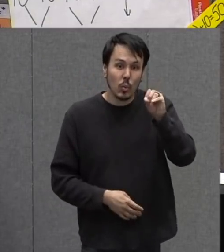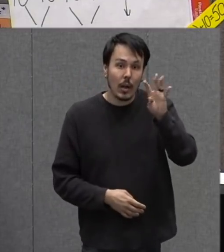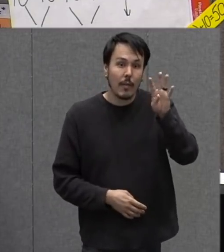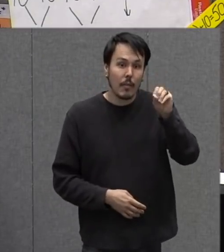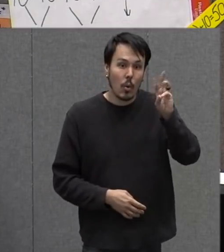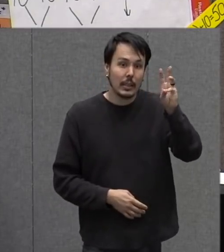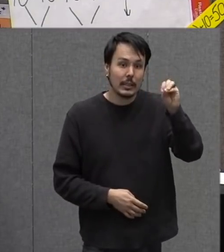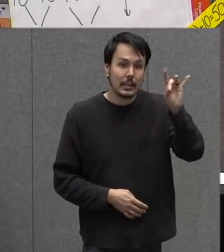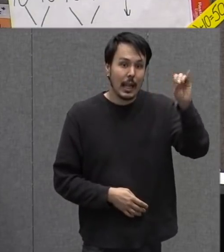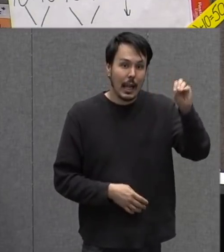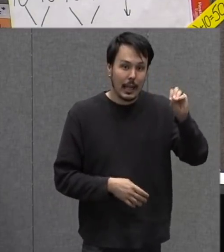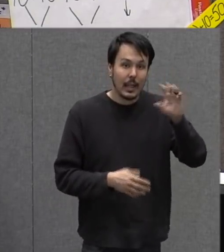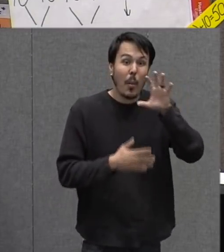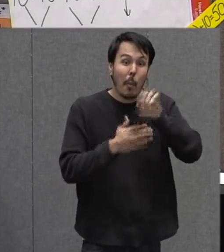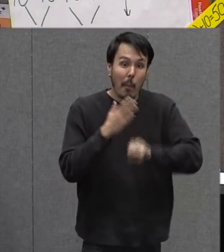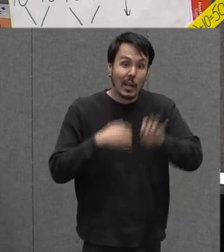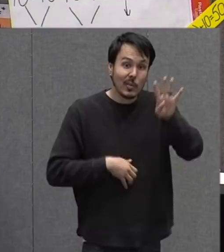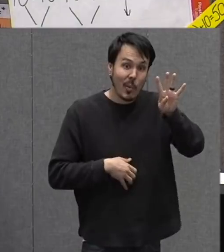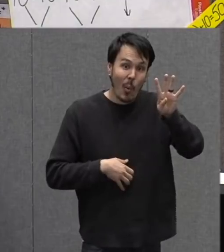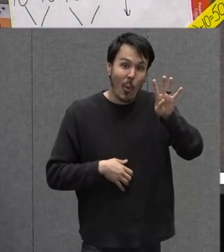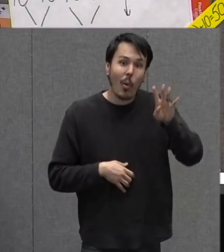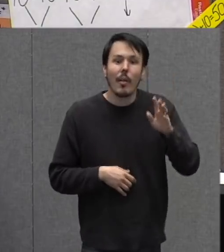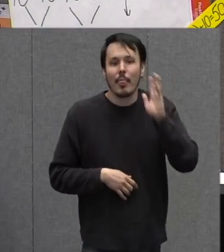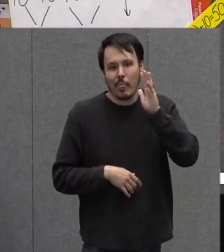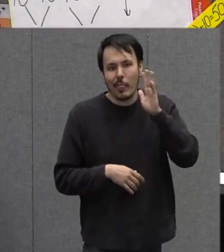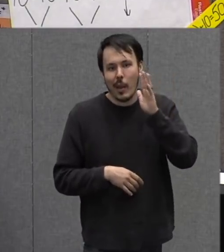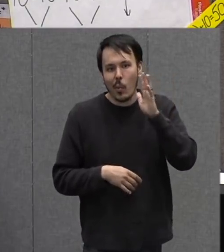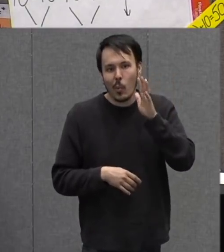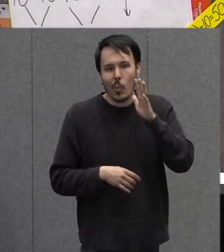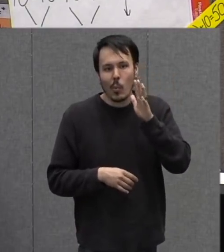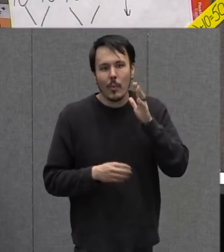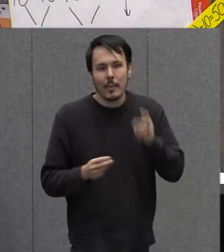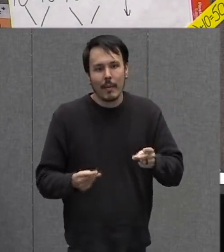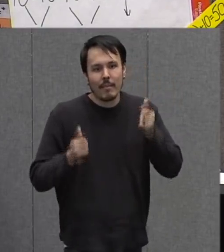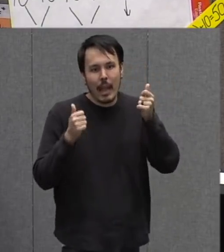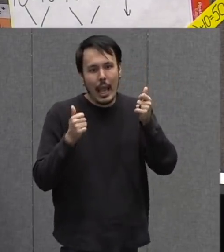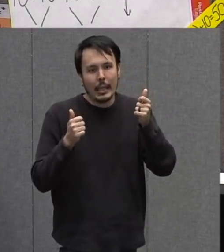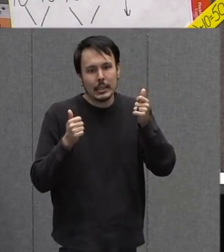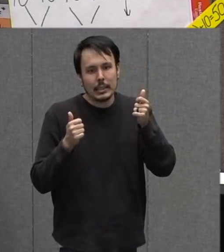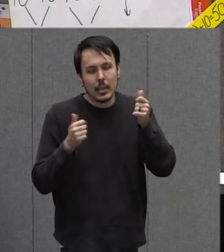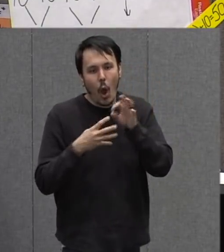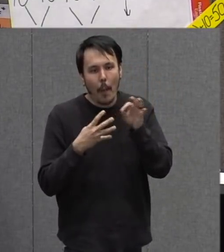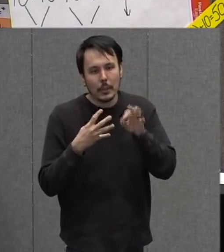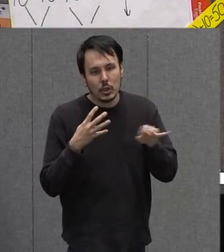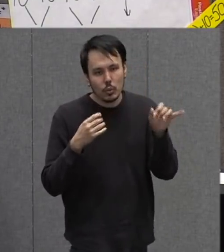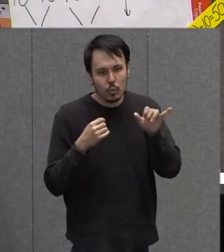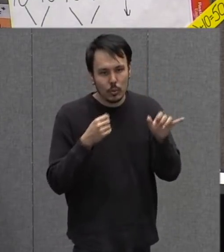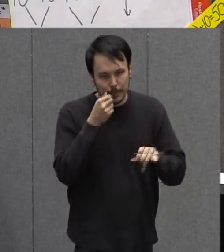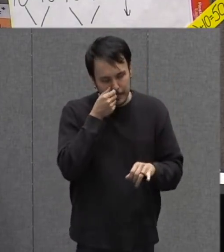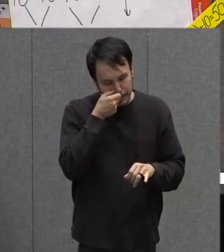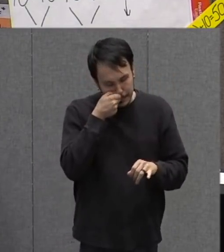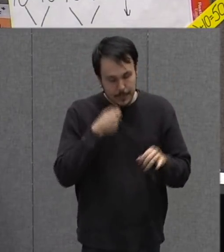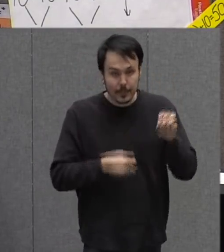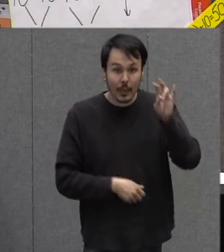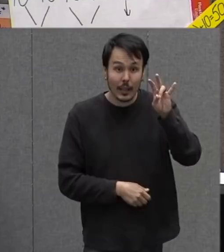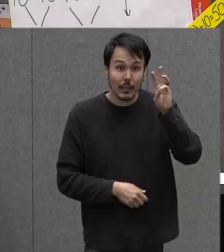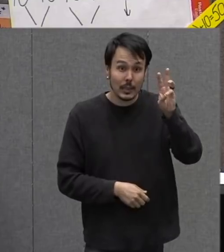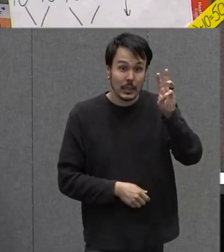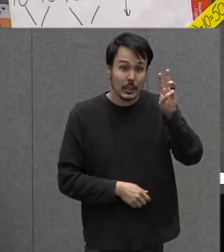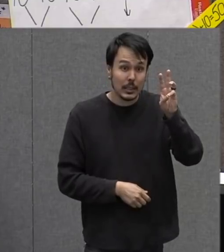is probably a lot more efficient. Minus 4 gets me 76. And 76 what?